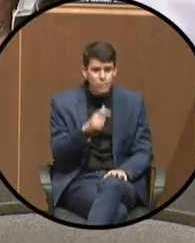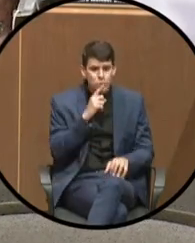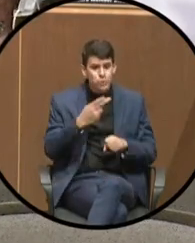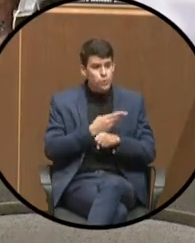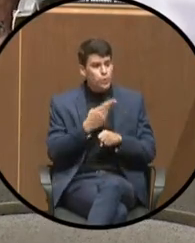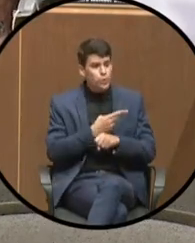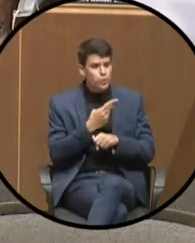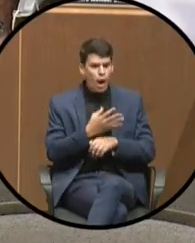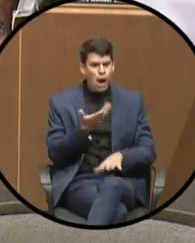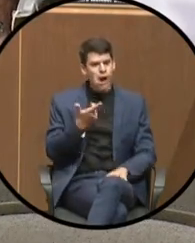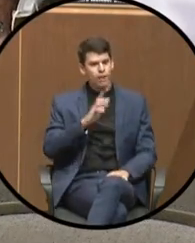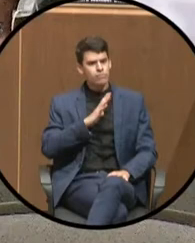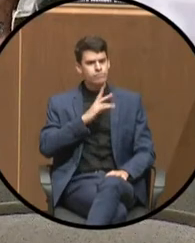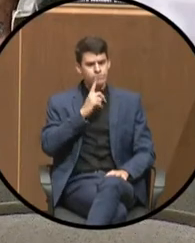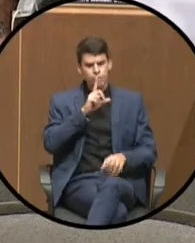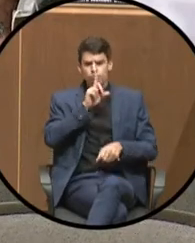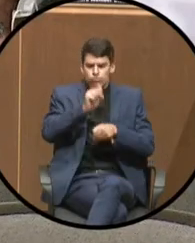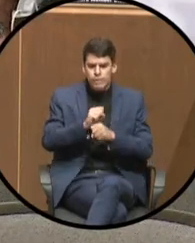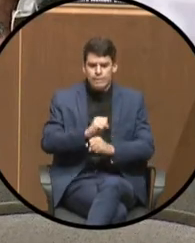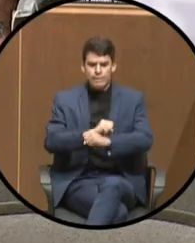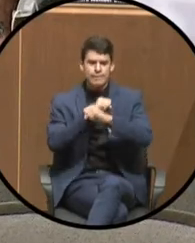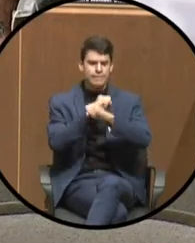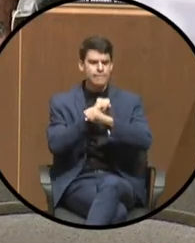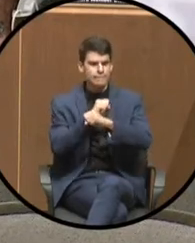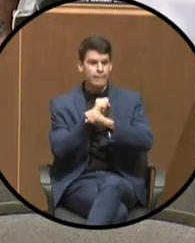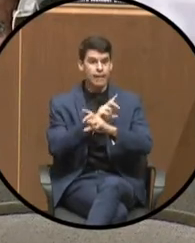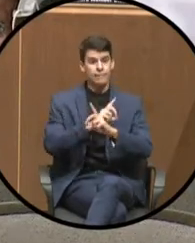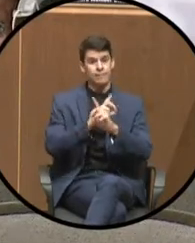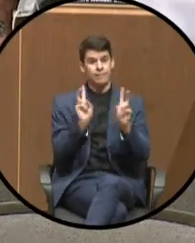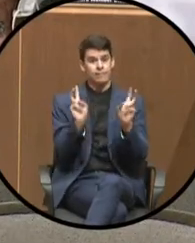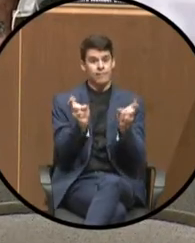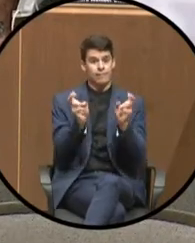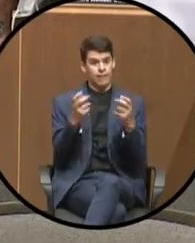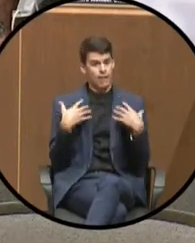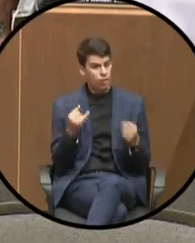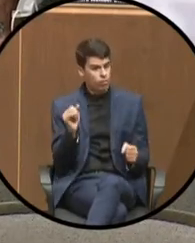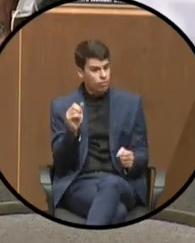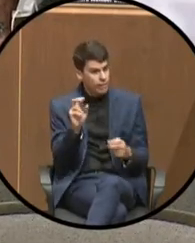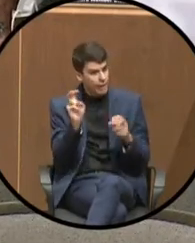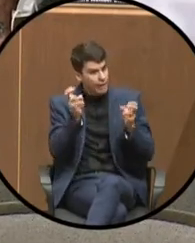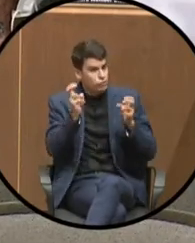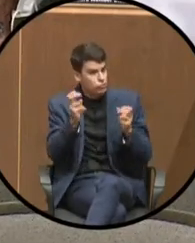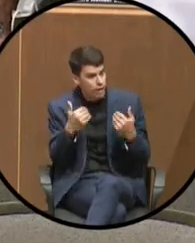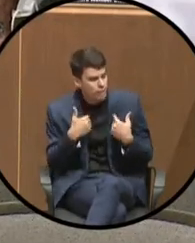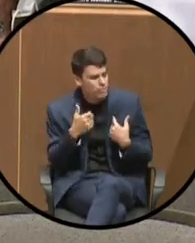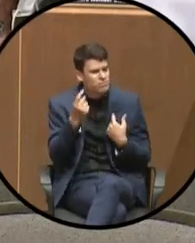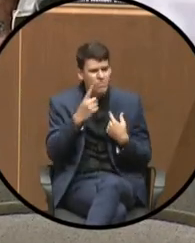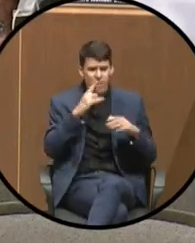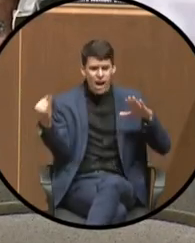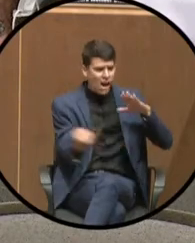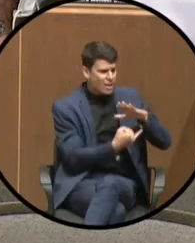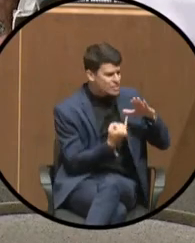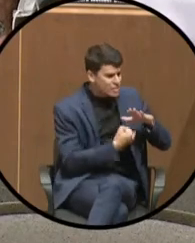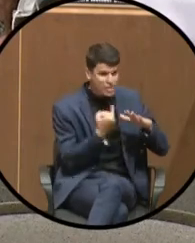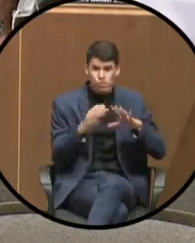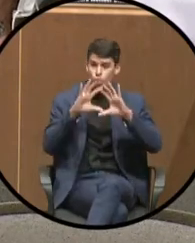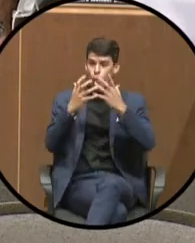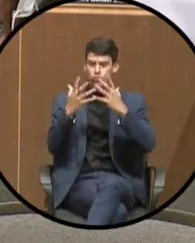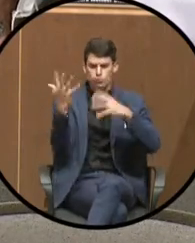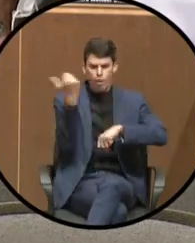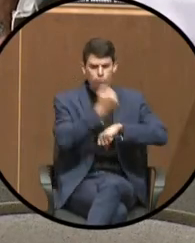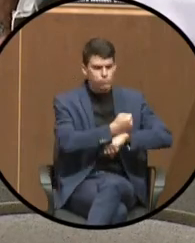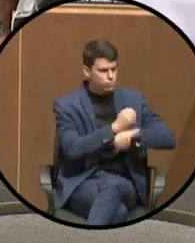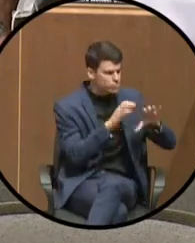as some back pocket line of defense should some perceived health issue be on the horizon. Isolation and shutting down the world has also been